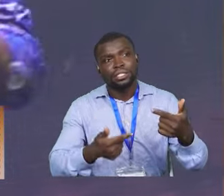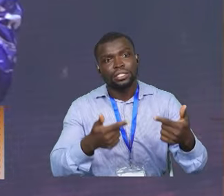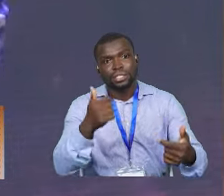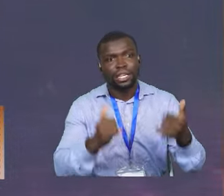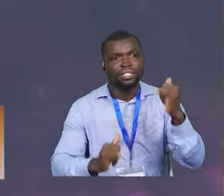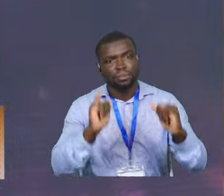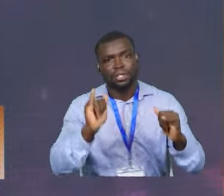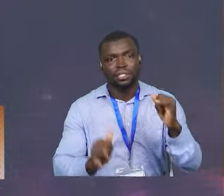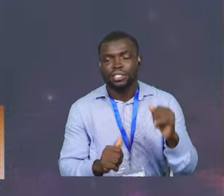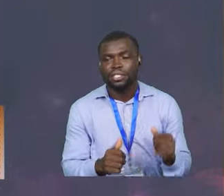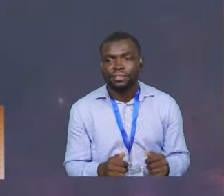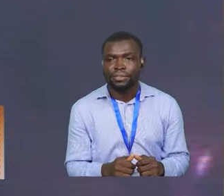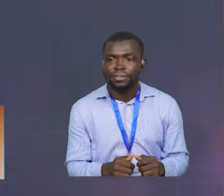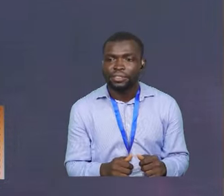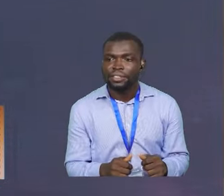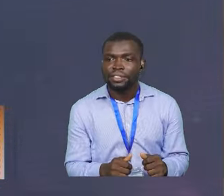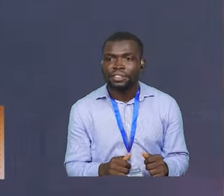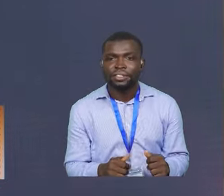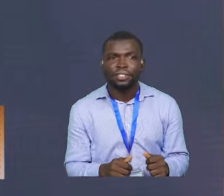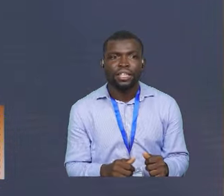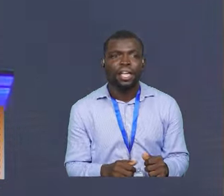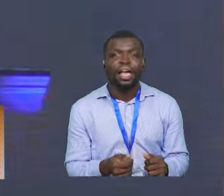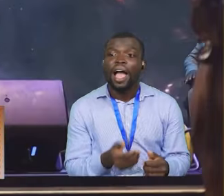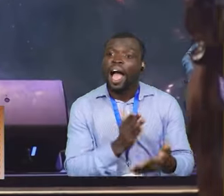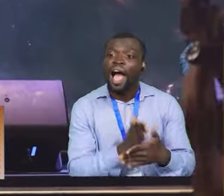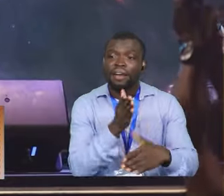There is something after death.